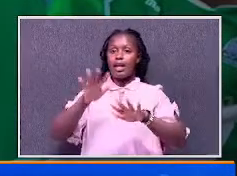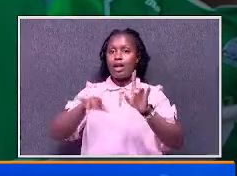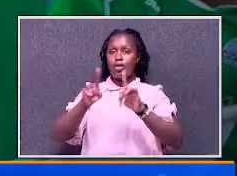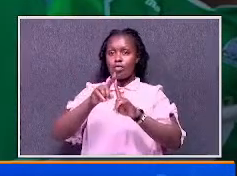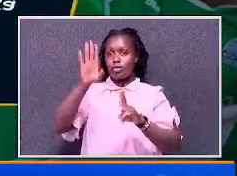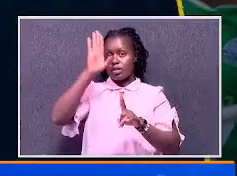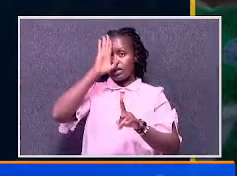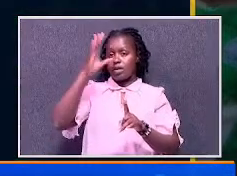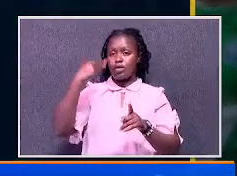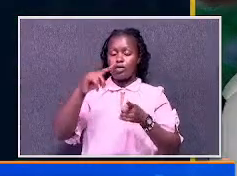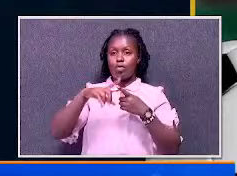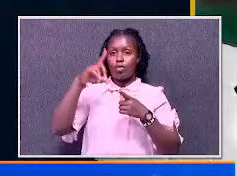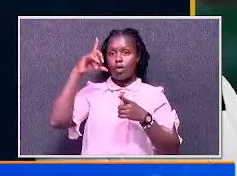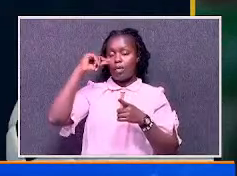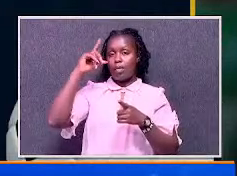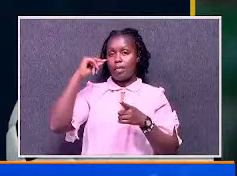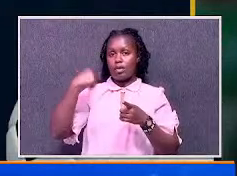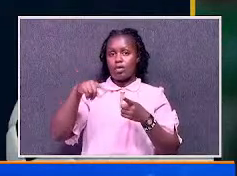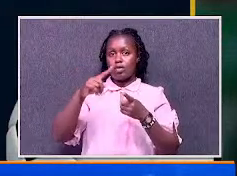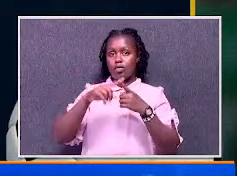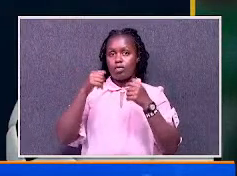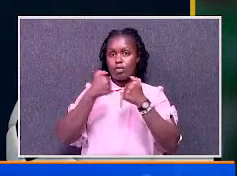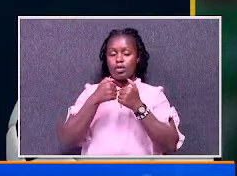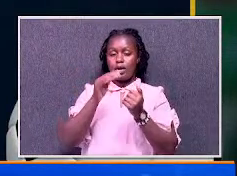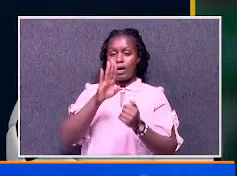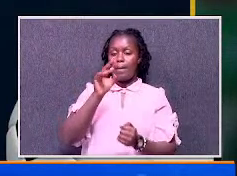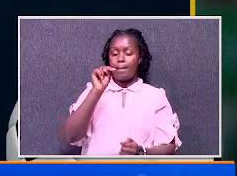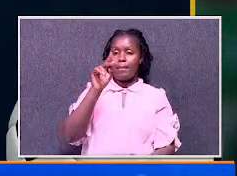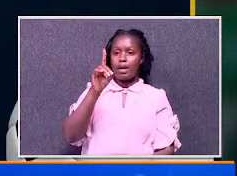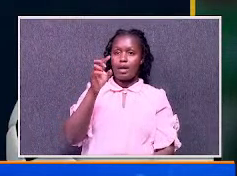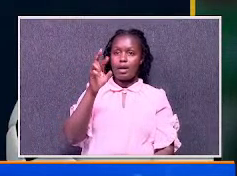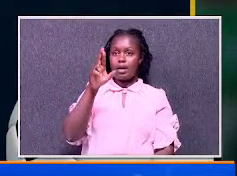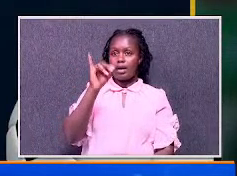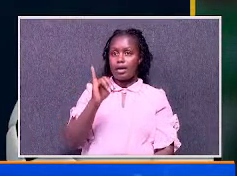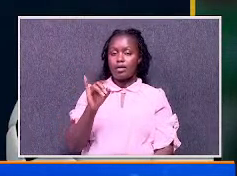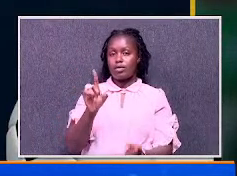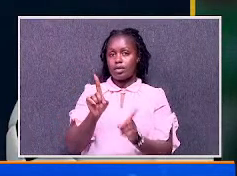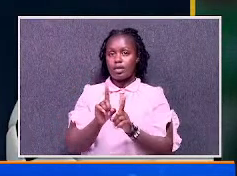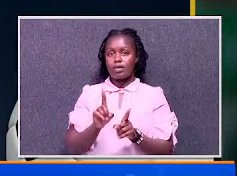travel to Coast Region to face Bandari, as KCB will square off